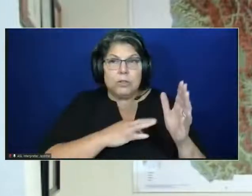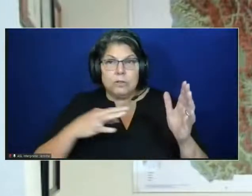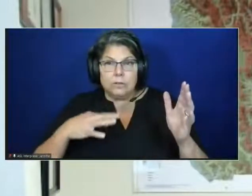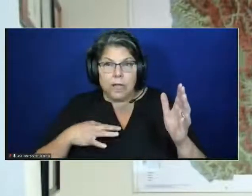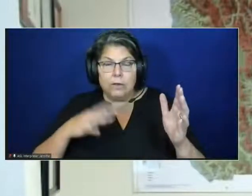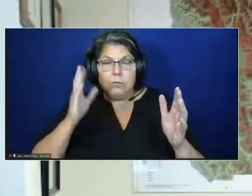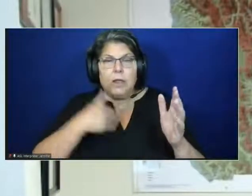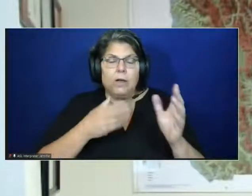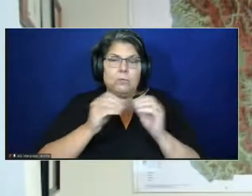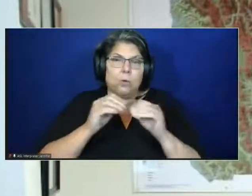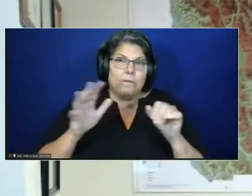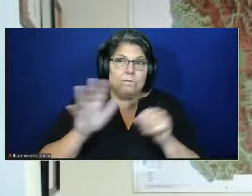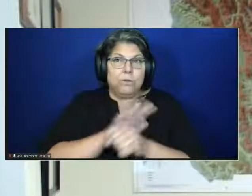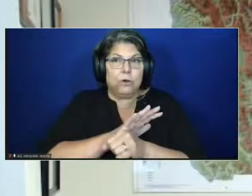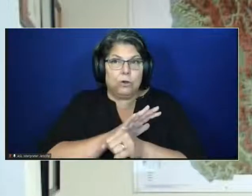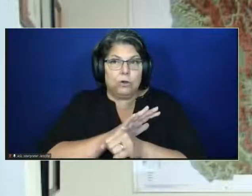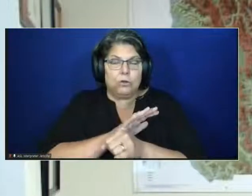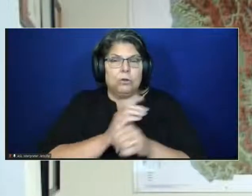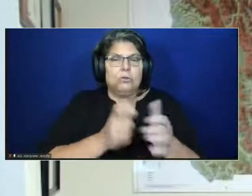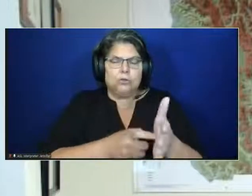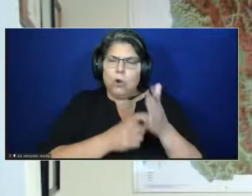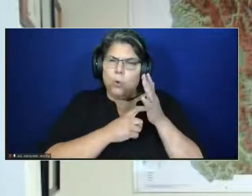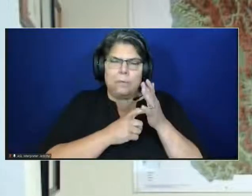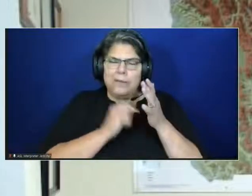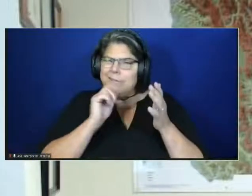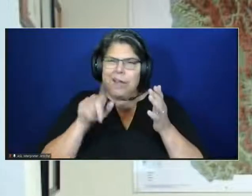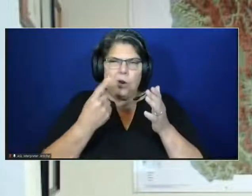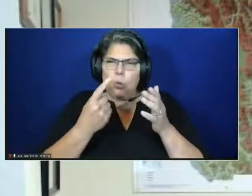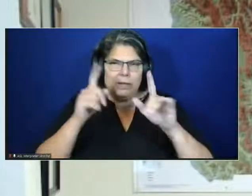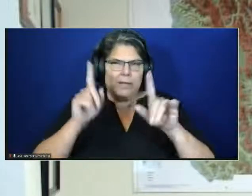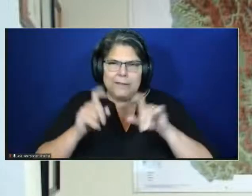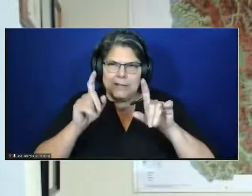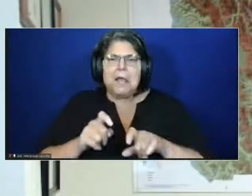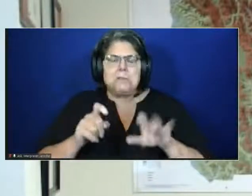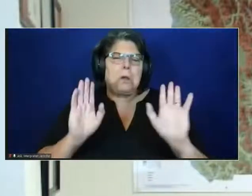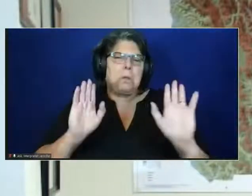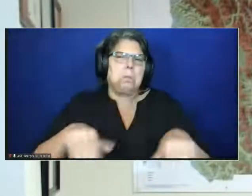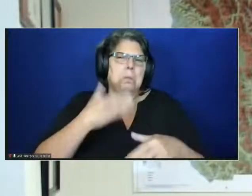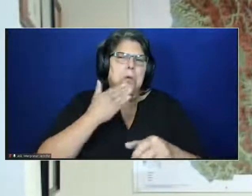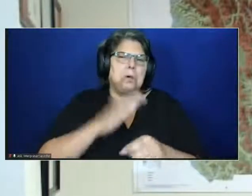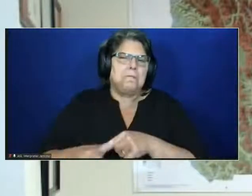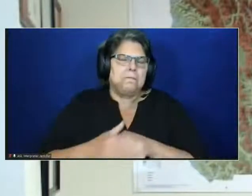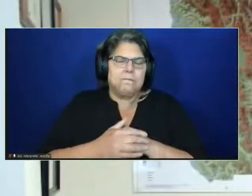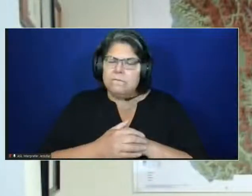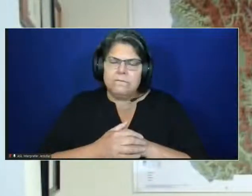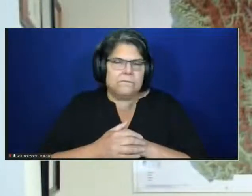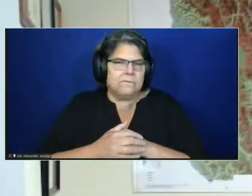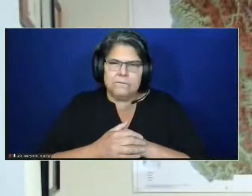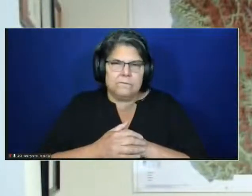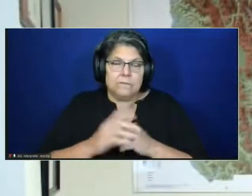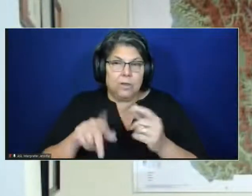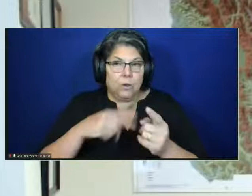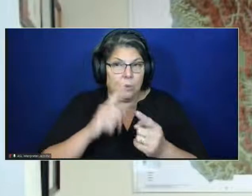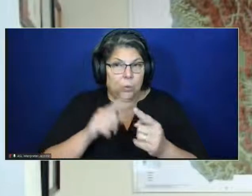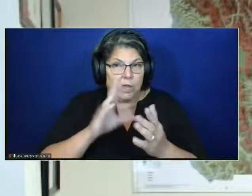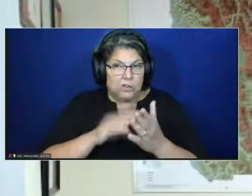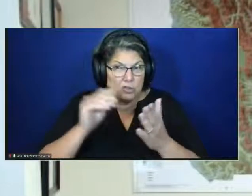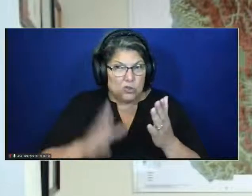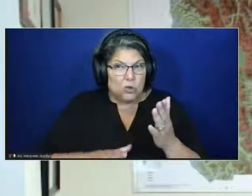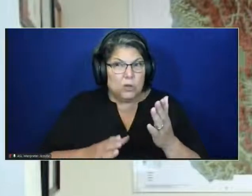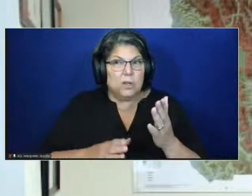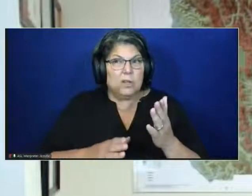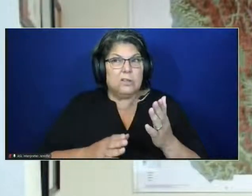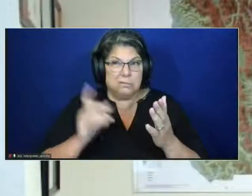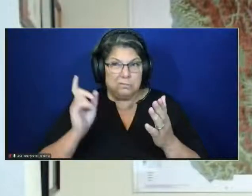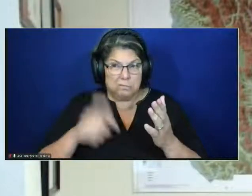full requirement rather than just testing out. And of course, when the students have to